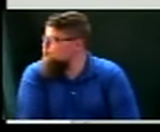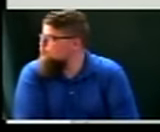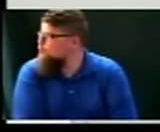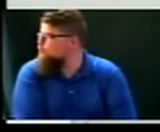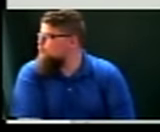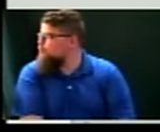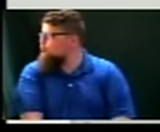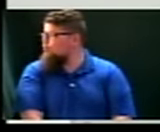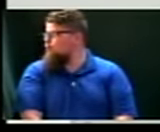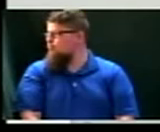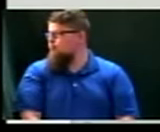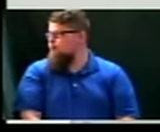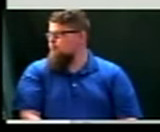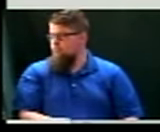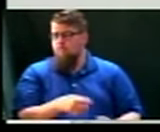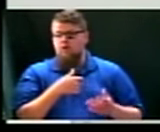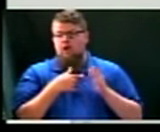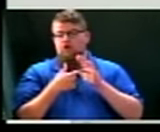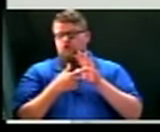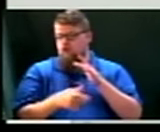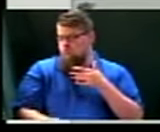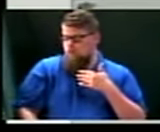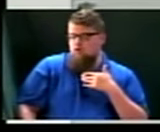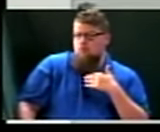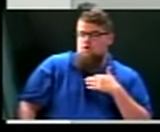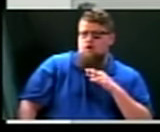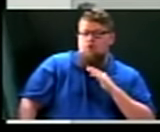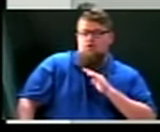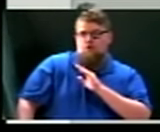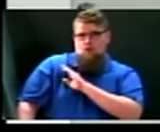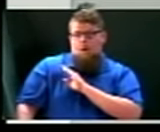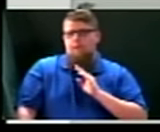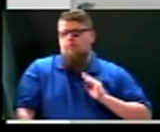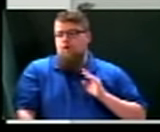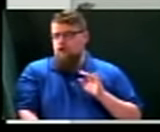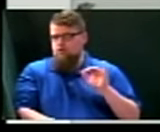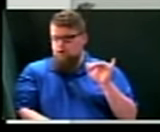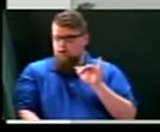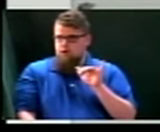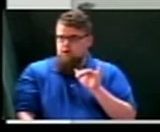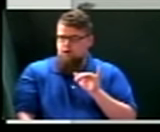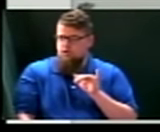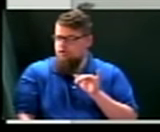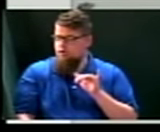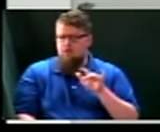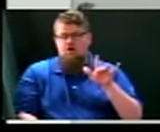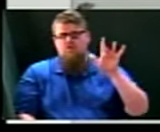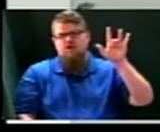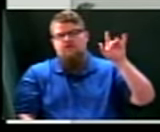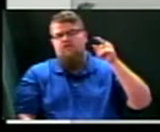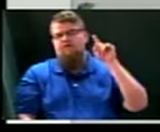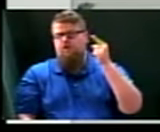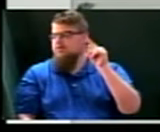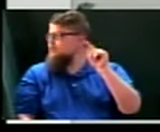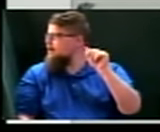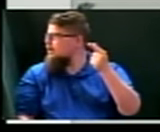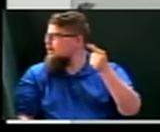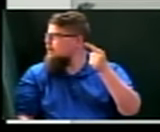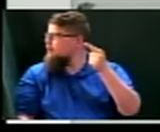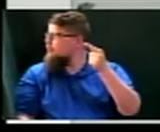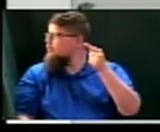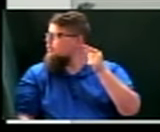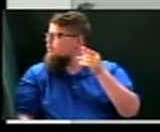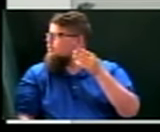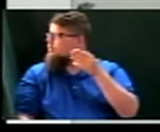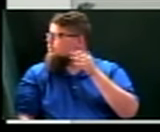I'd like to point out to the board too that there's no way. Debbie, hit first, go to first tag, go to more